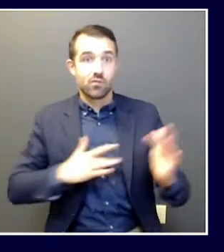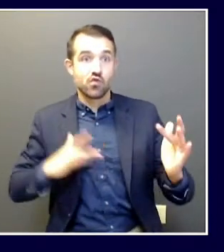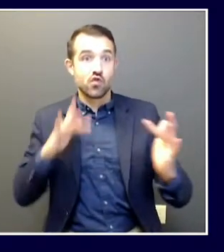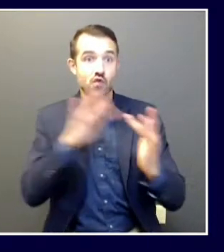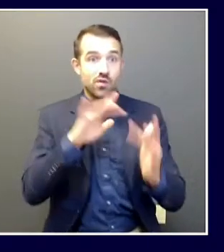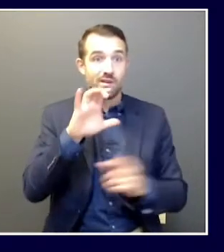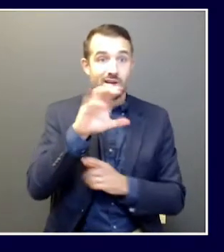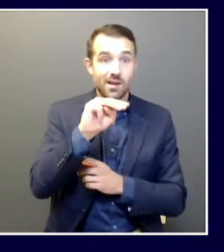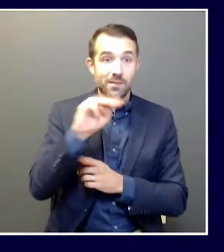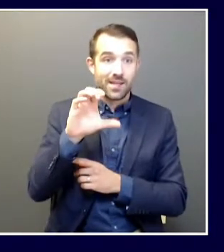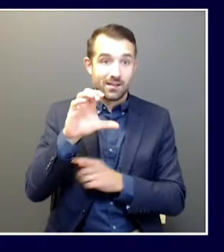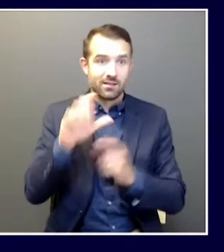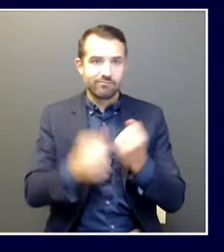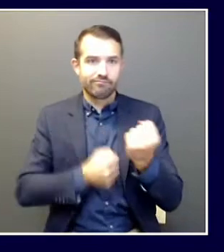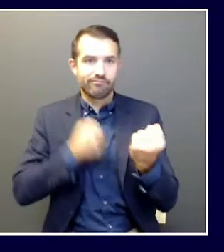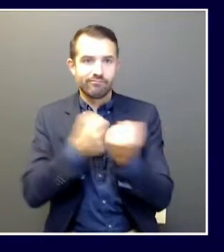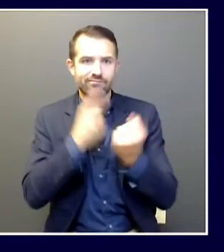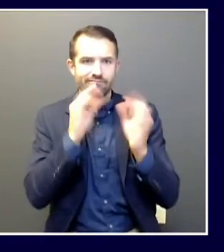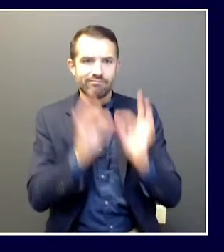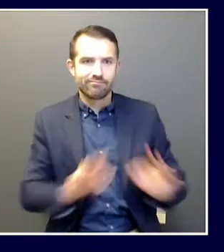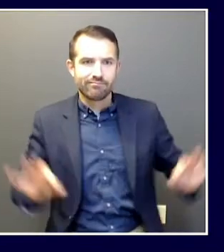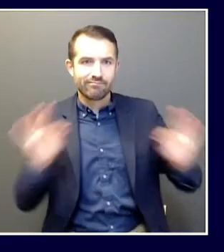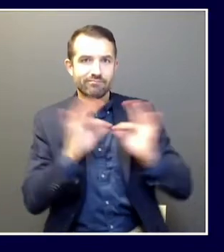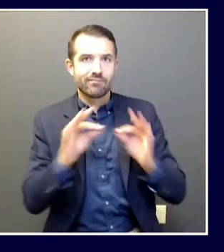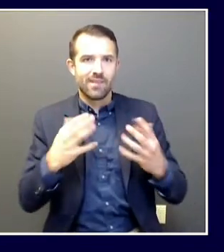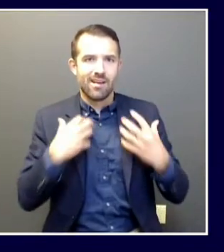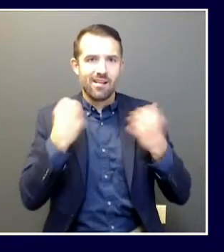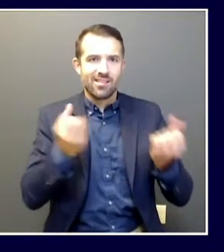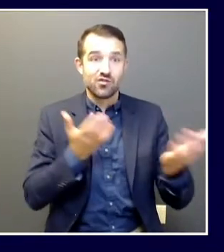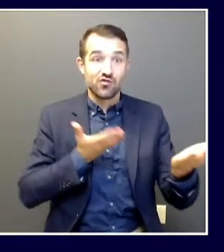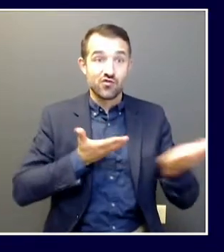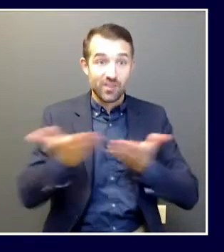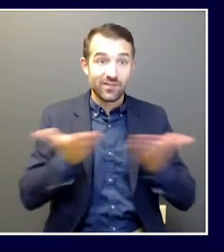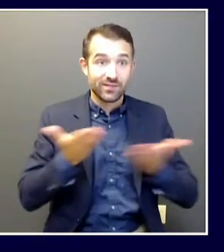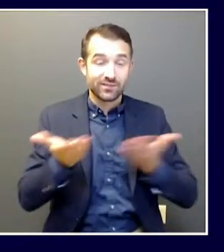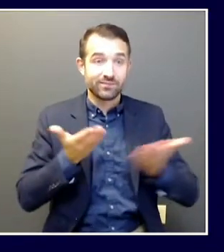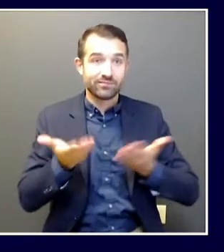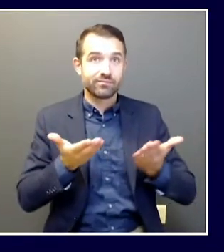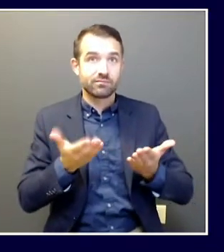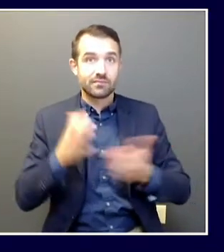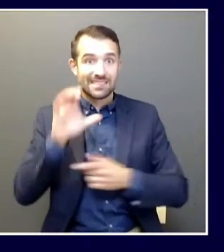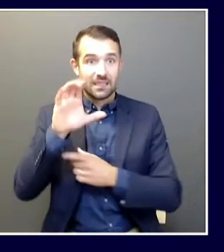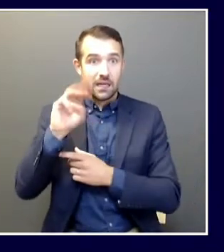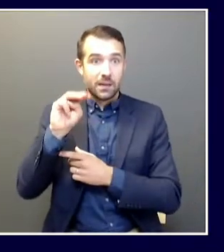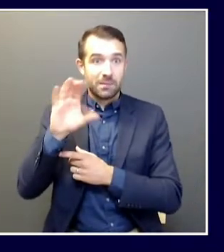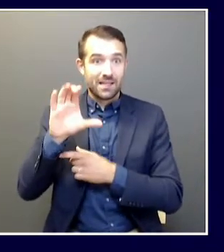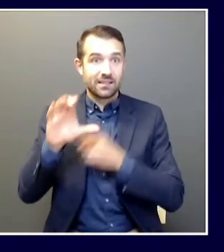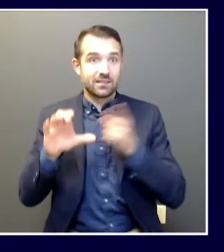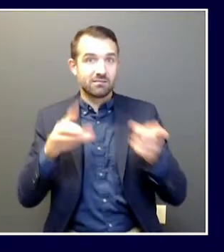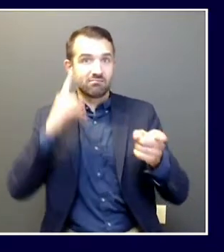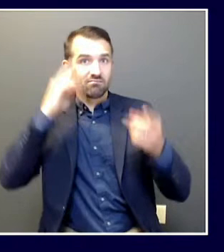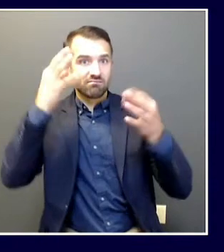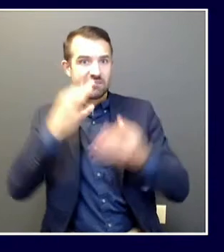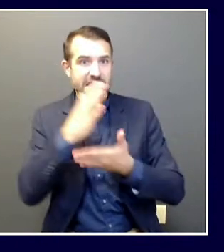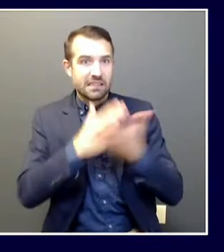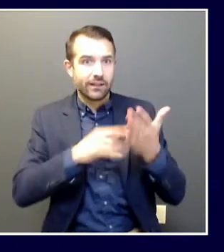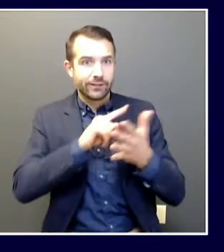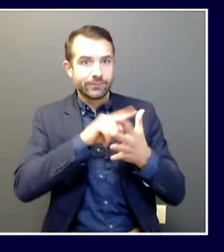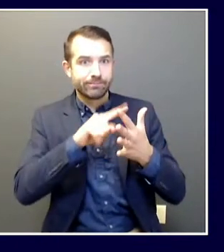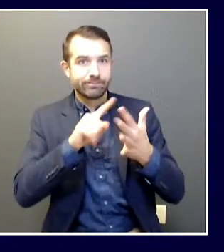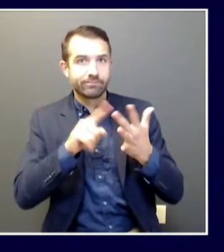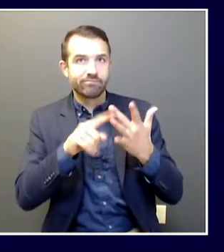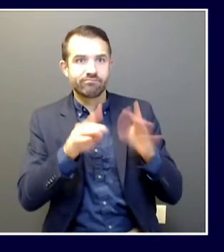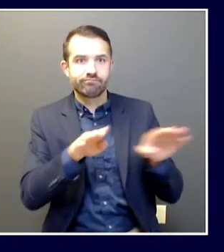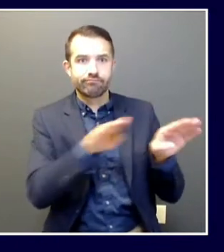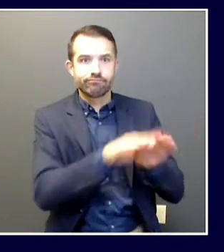health services. So I'm hoping you or Commissioner Lambert can expand upon what that means. And